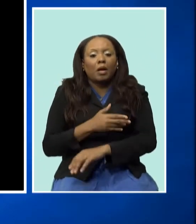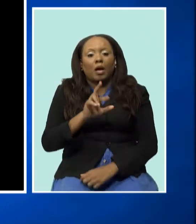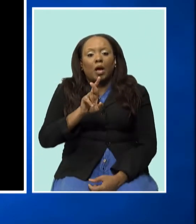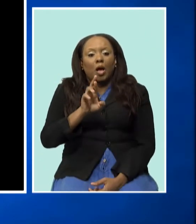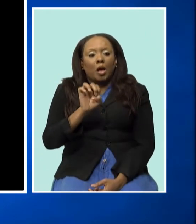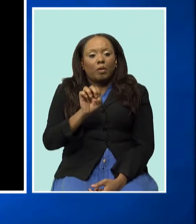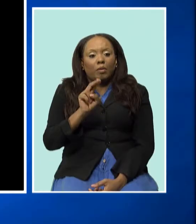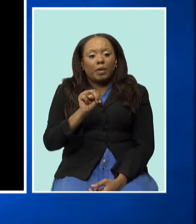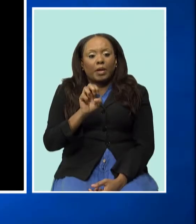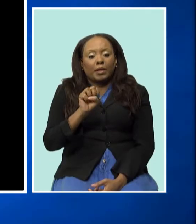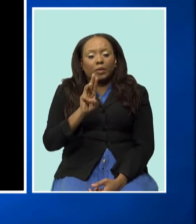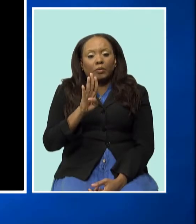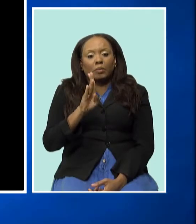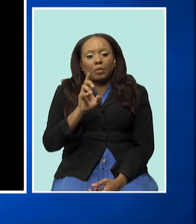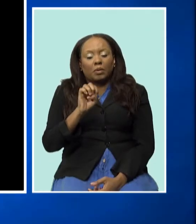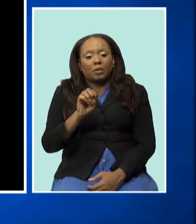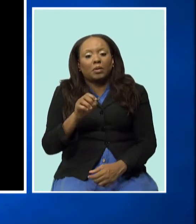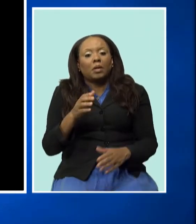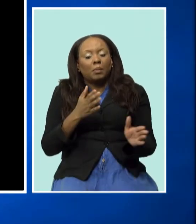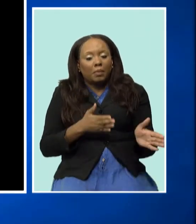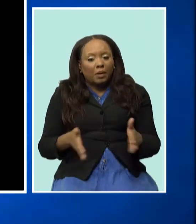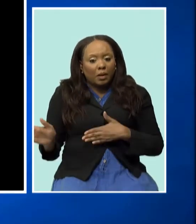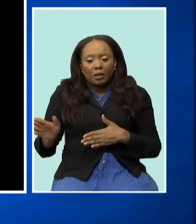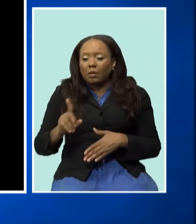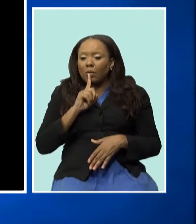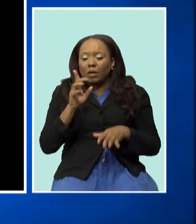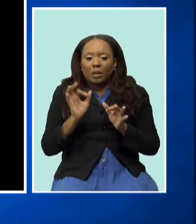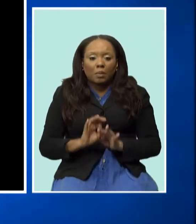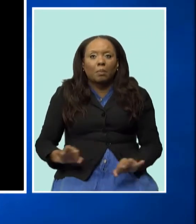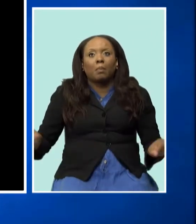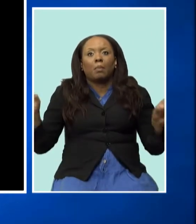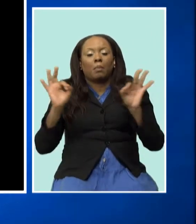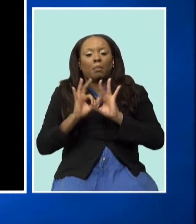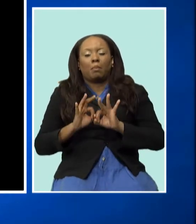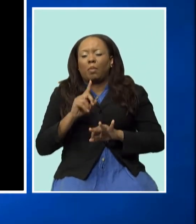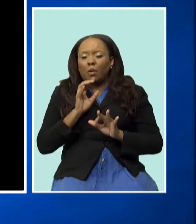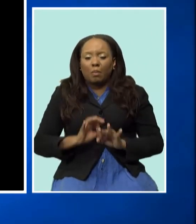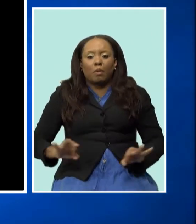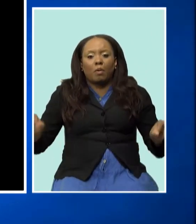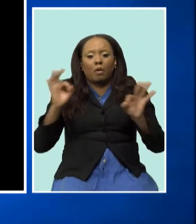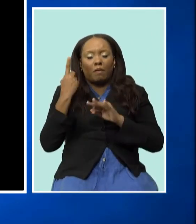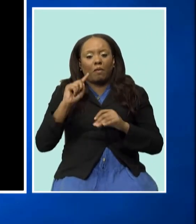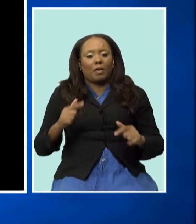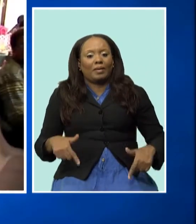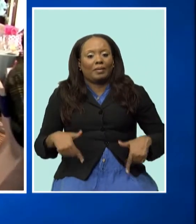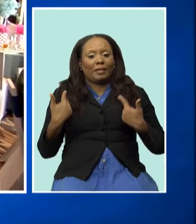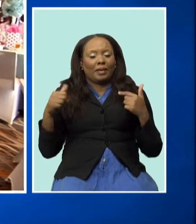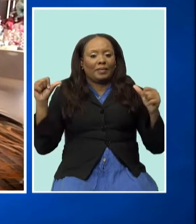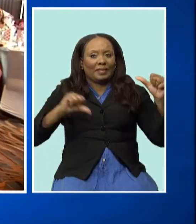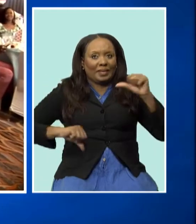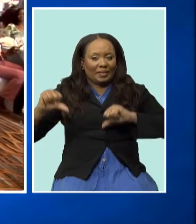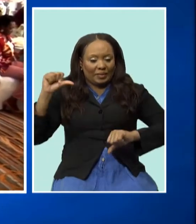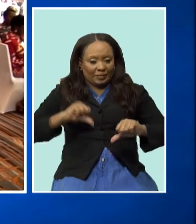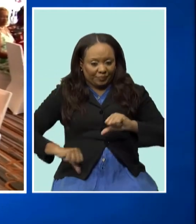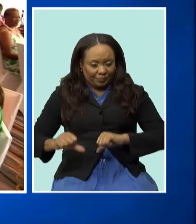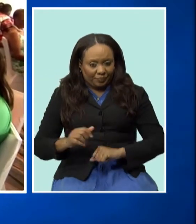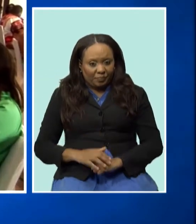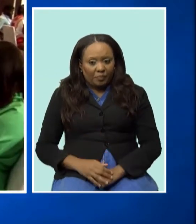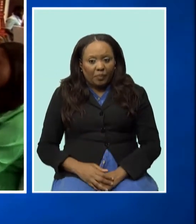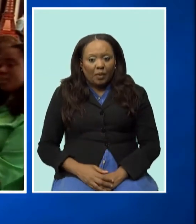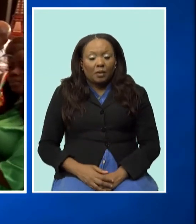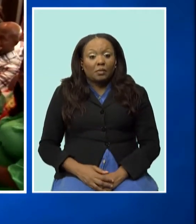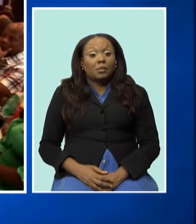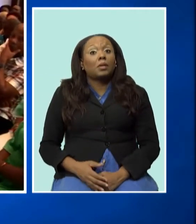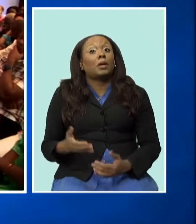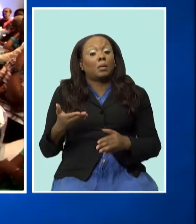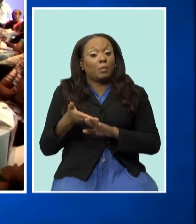technology capabilities are all crucial efforts to build out this important life sciences industry. Therefore, and in